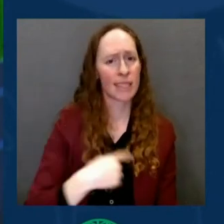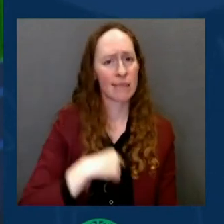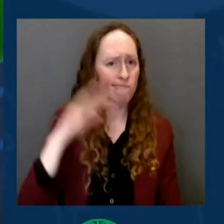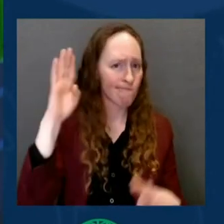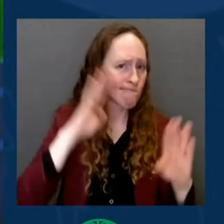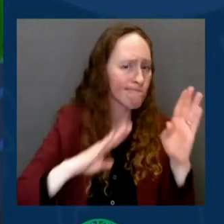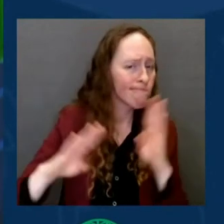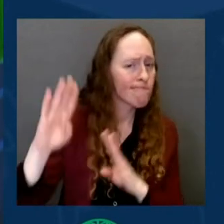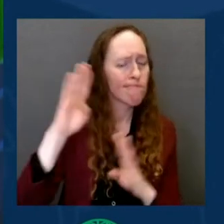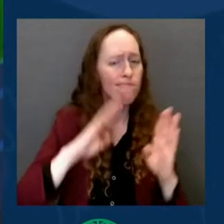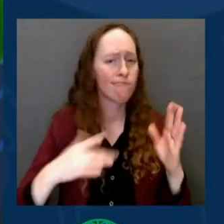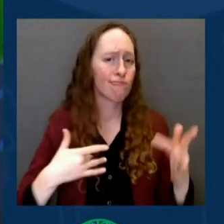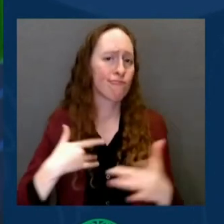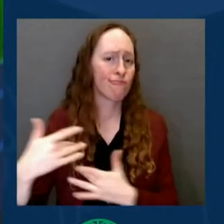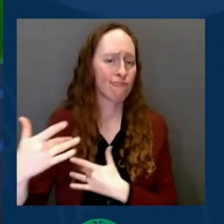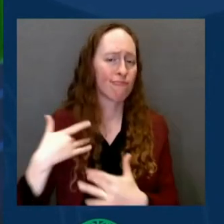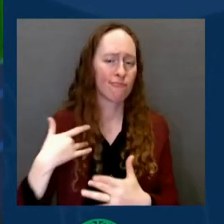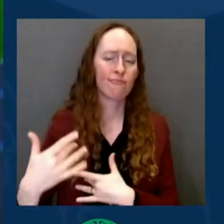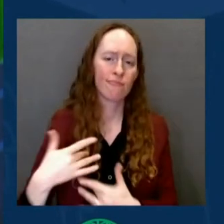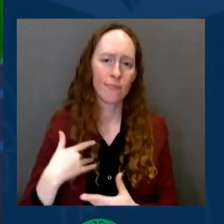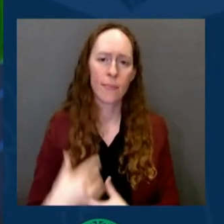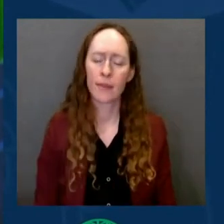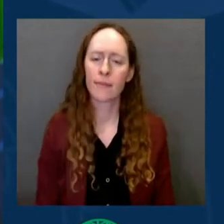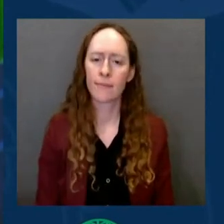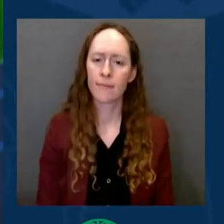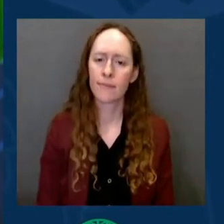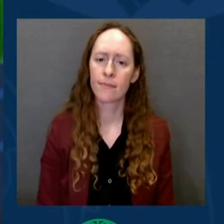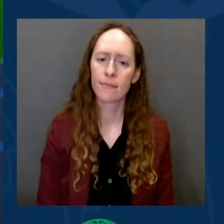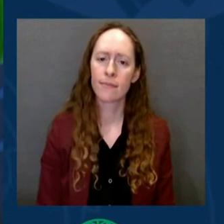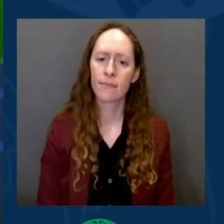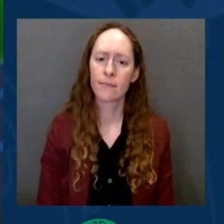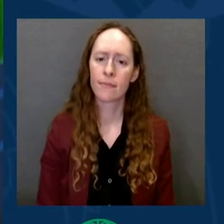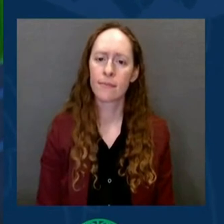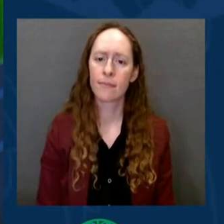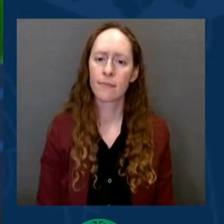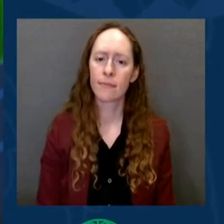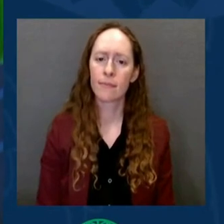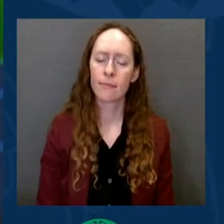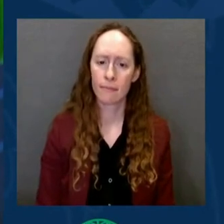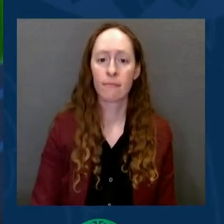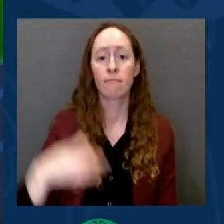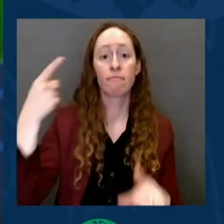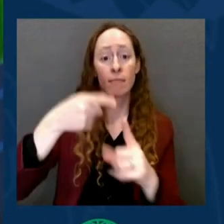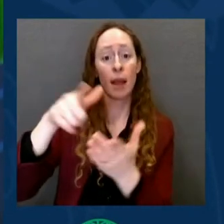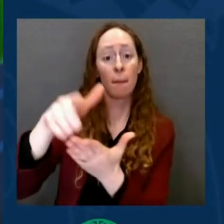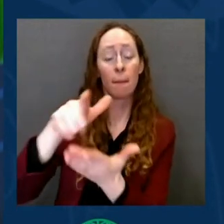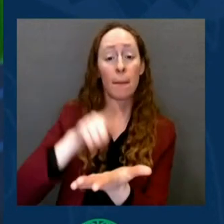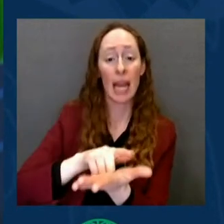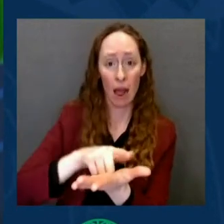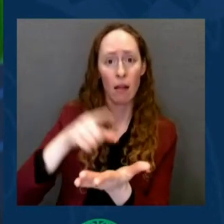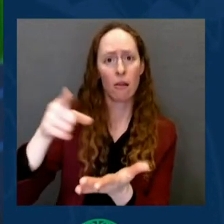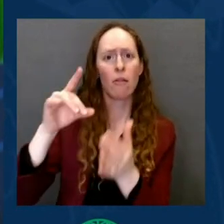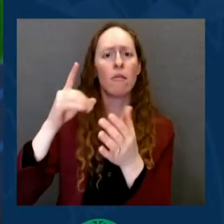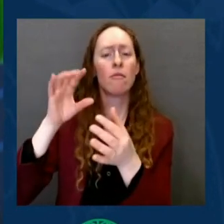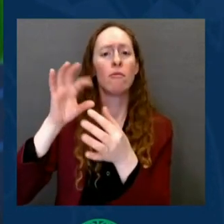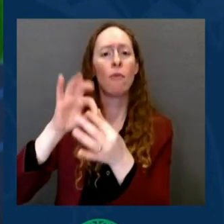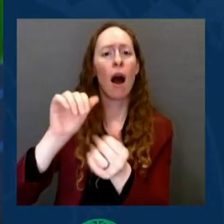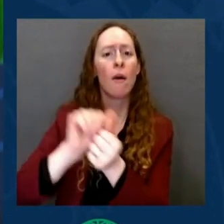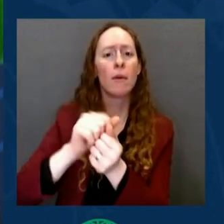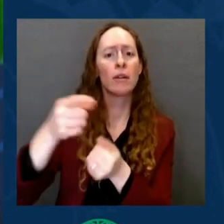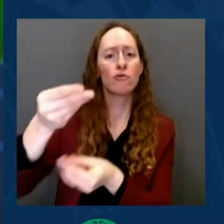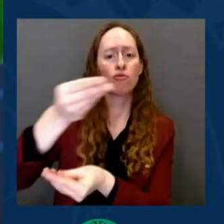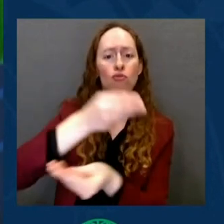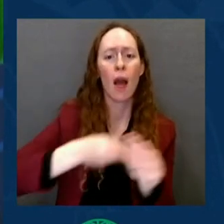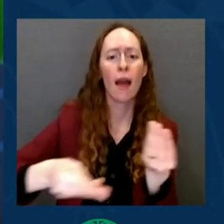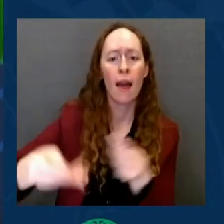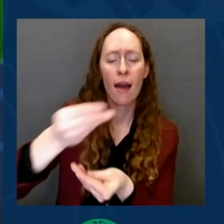on economic and trade between the your country and foreign powers. This bill, with